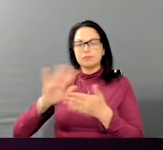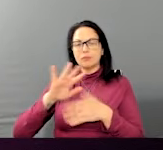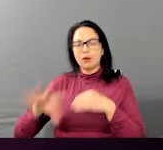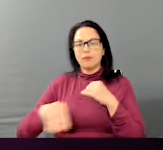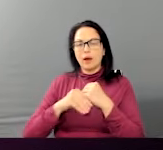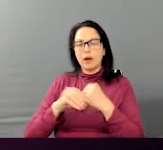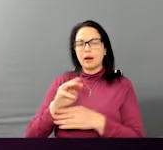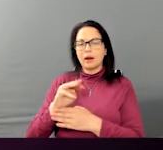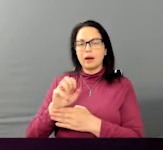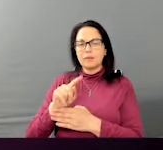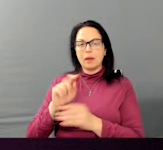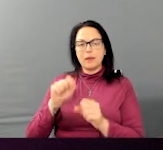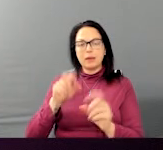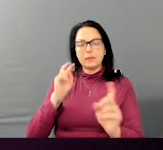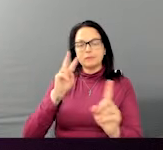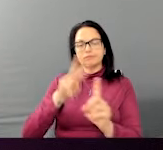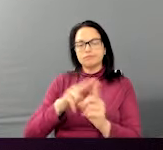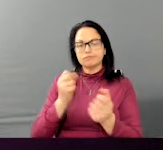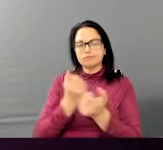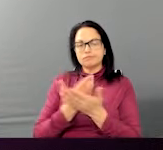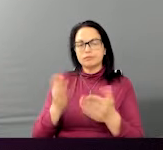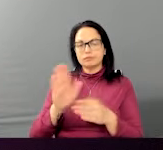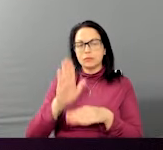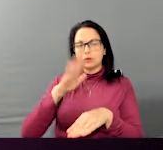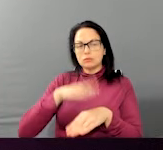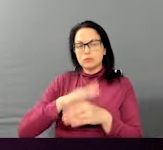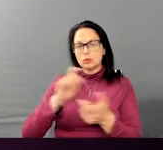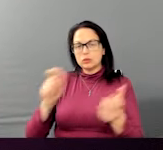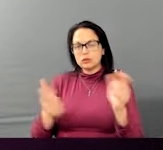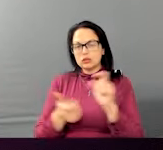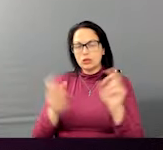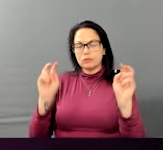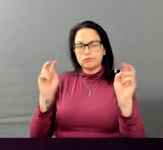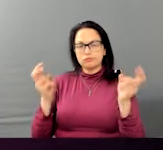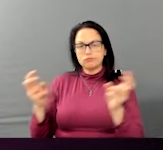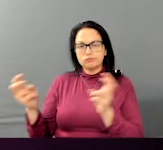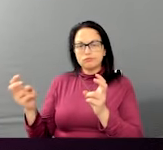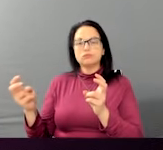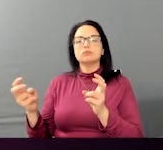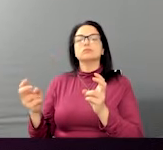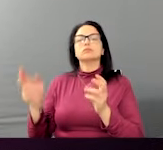route that you're on. So you can change the title. Like if we go to login,